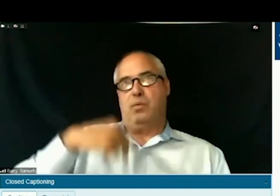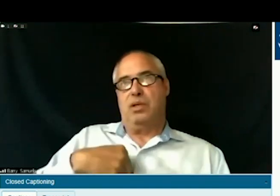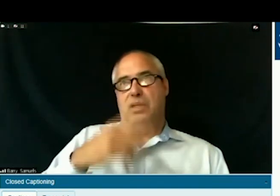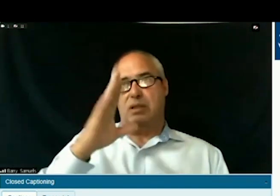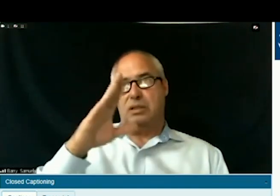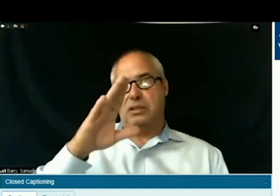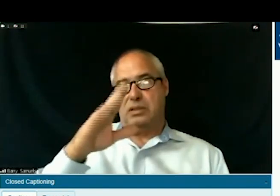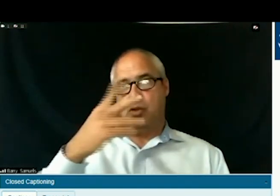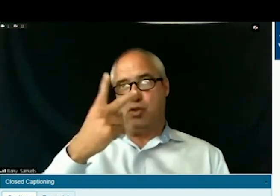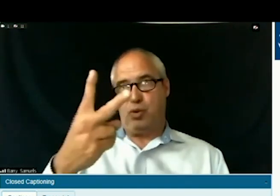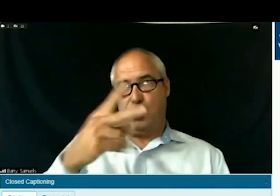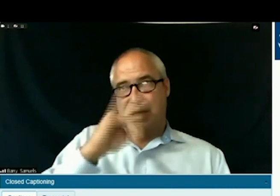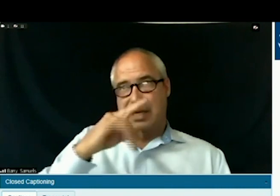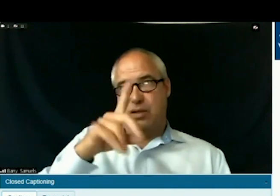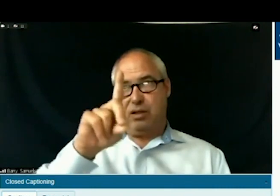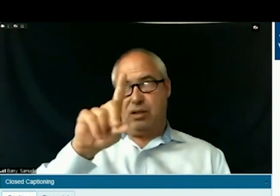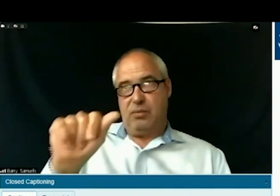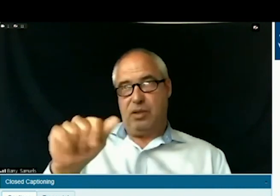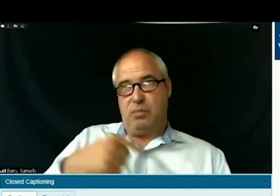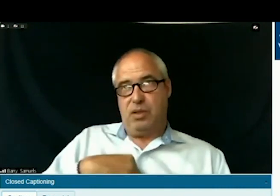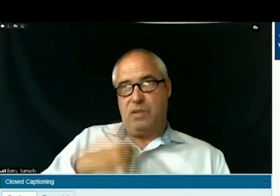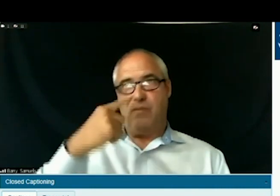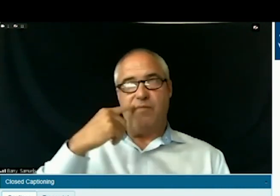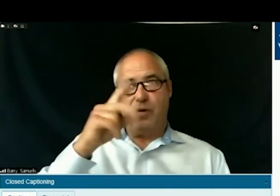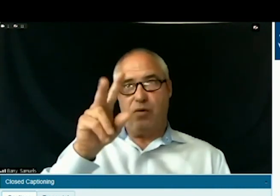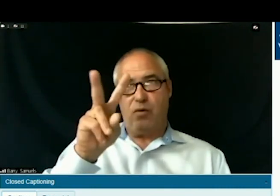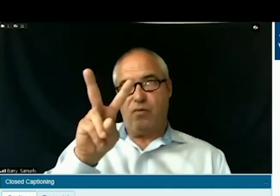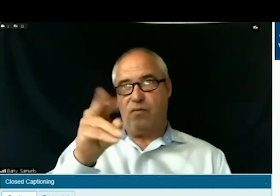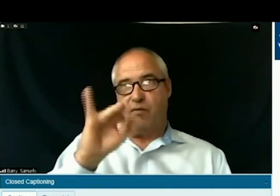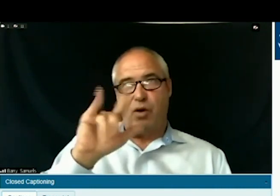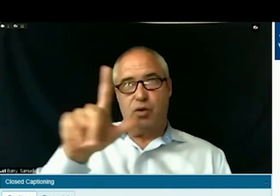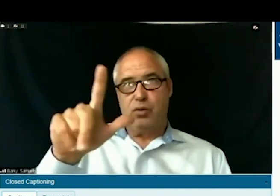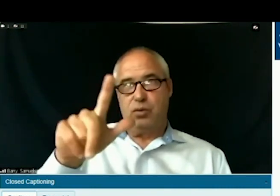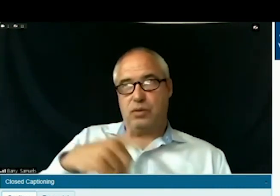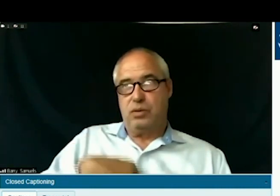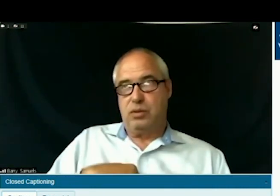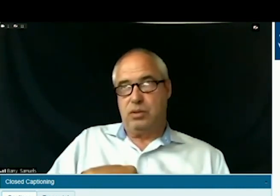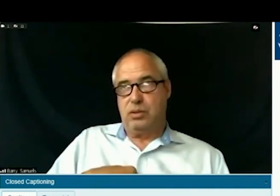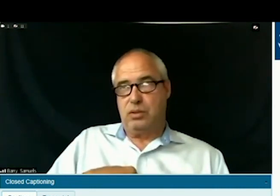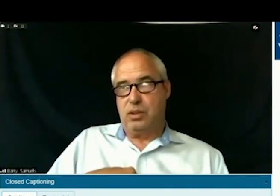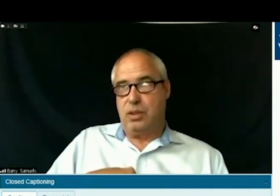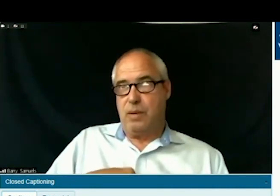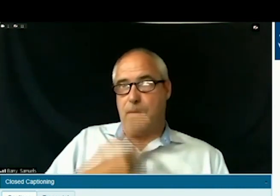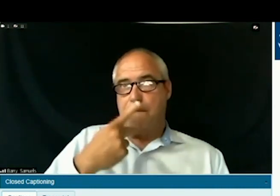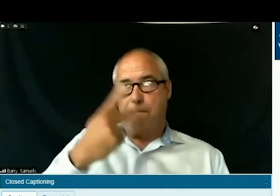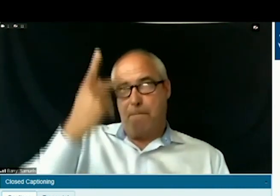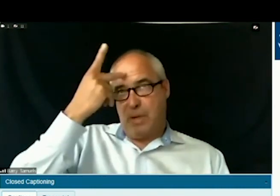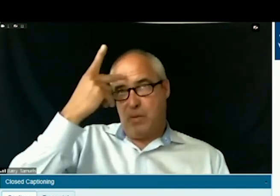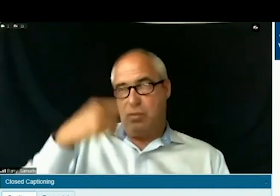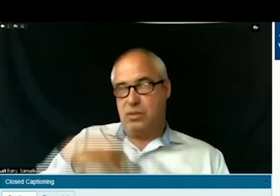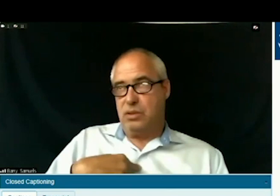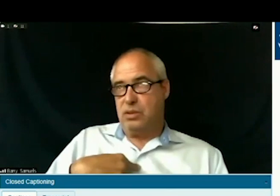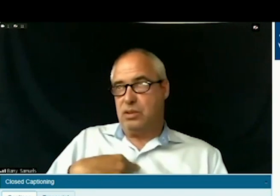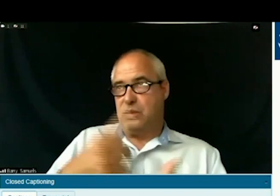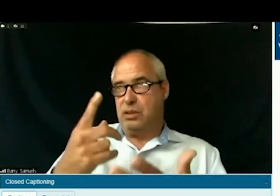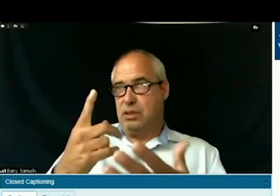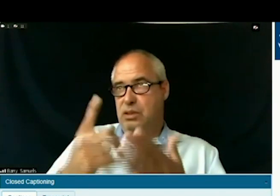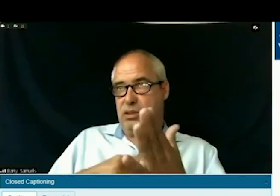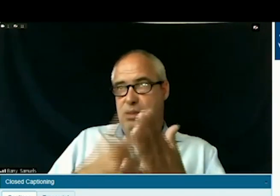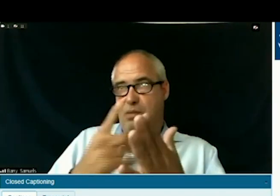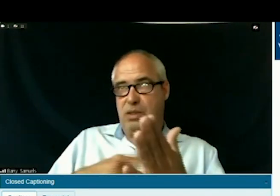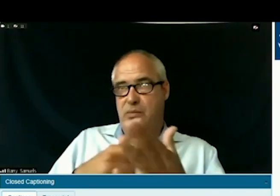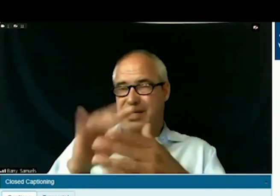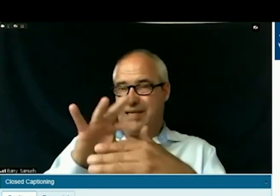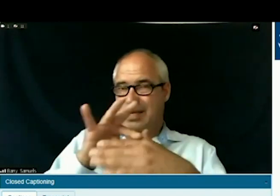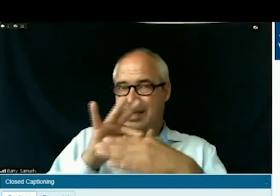in virtual learning, we also have to think about it from that angle, right? So parents with disabilities, sometimes the content